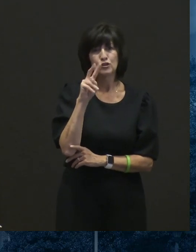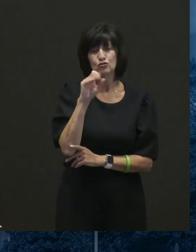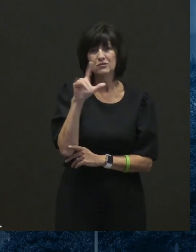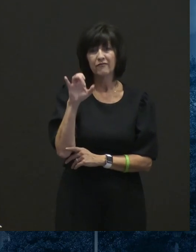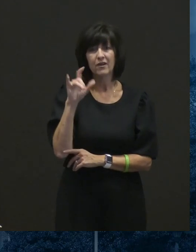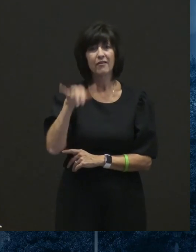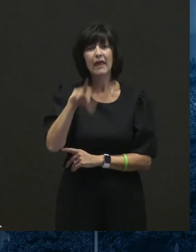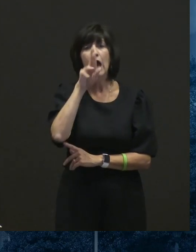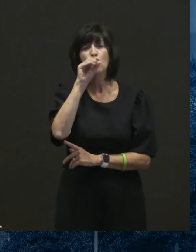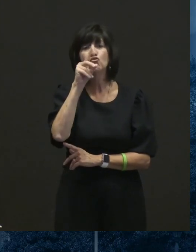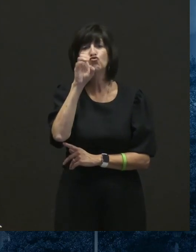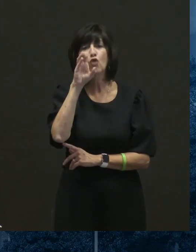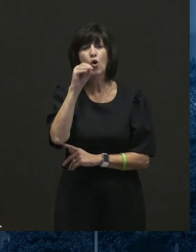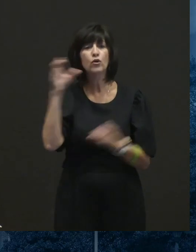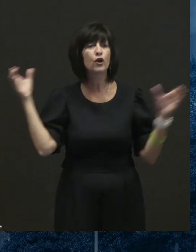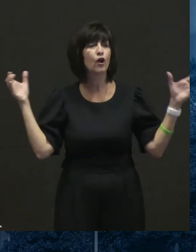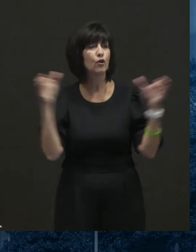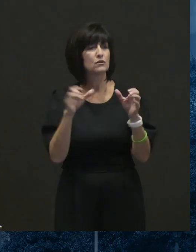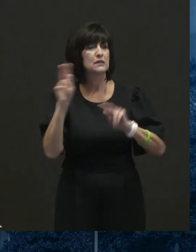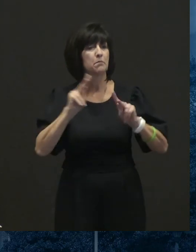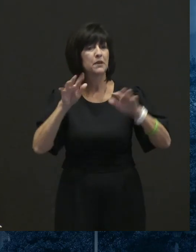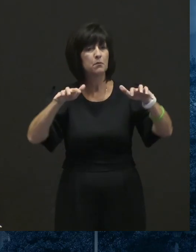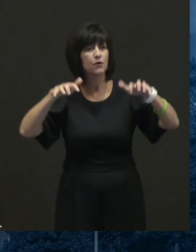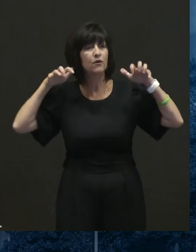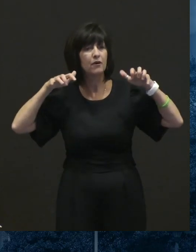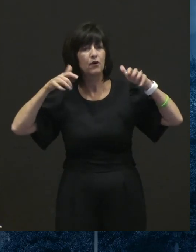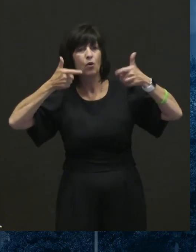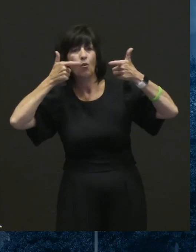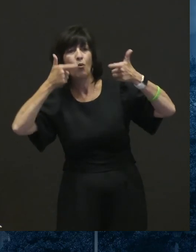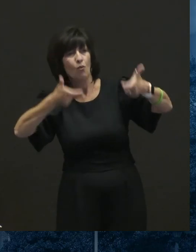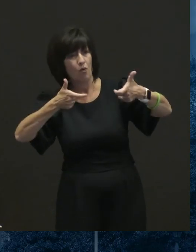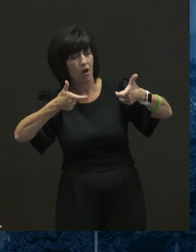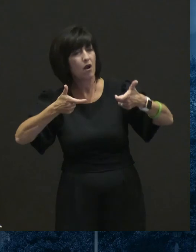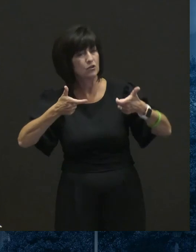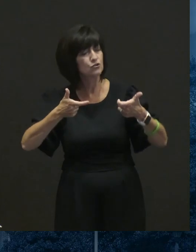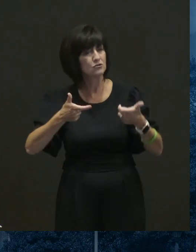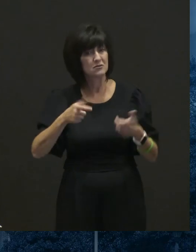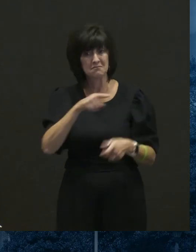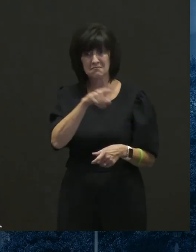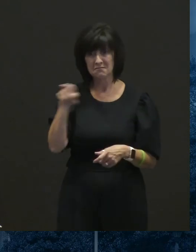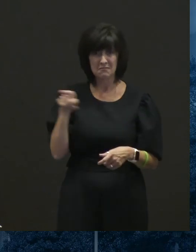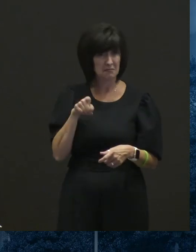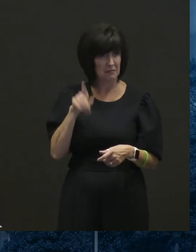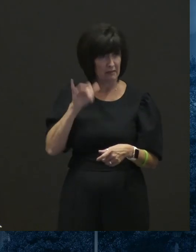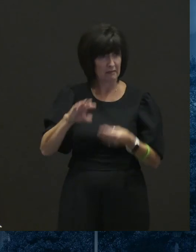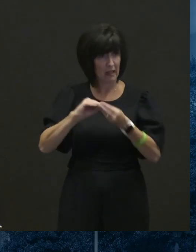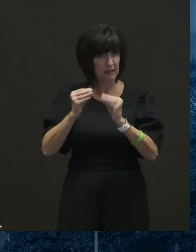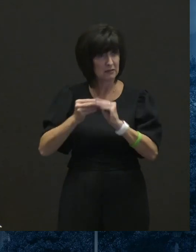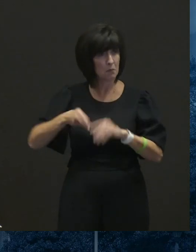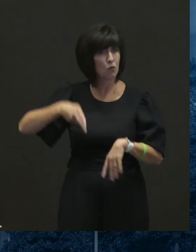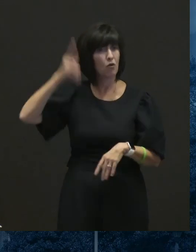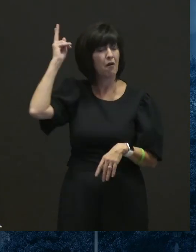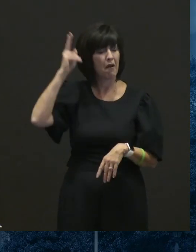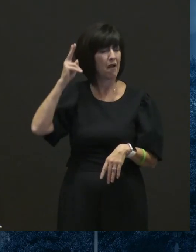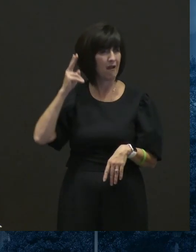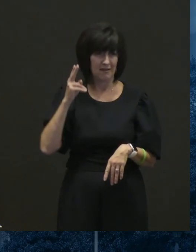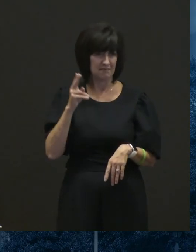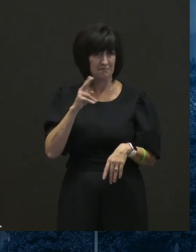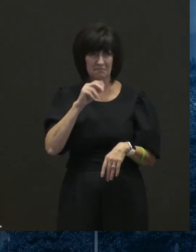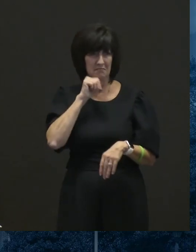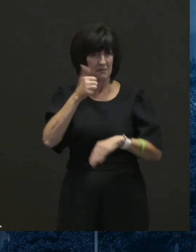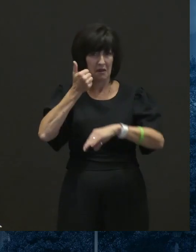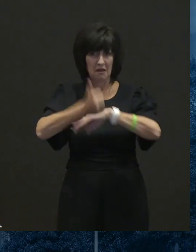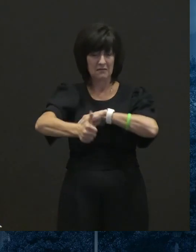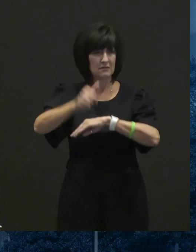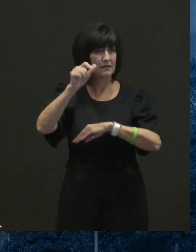We're worried about the University of Delaware, Delaware State. They've had some upticks, but not like other places. If we could just push it